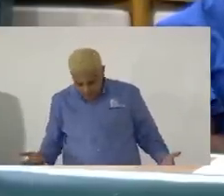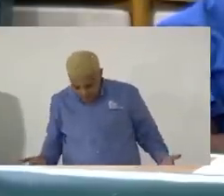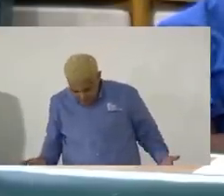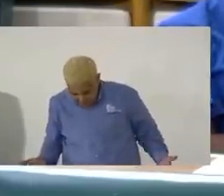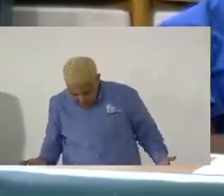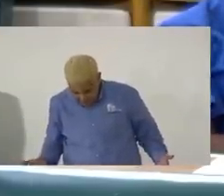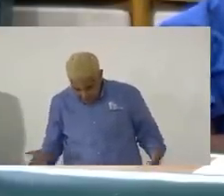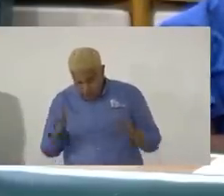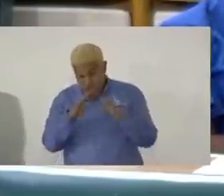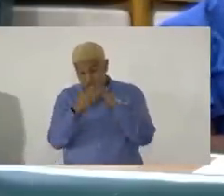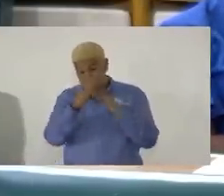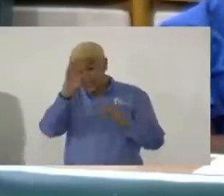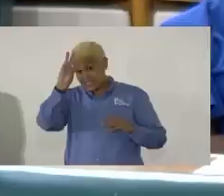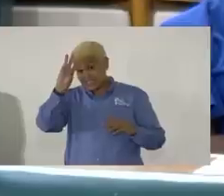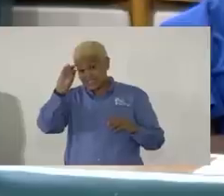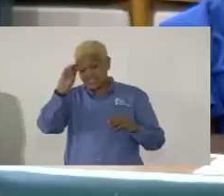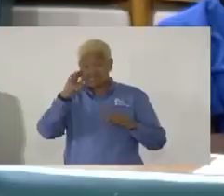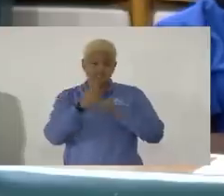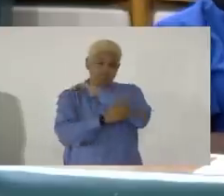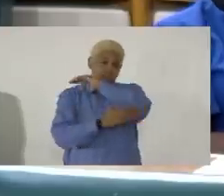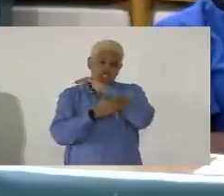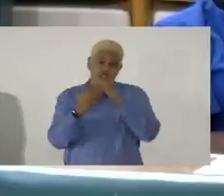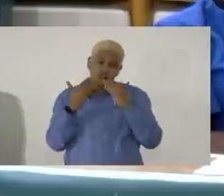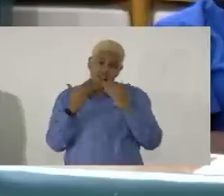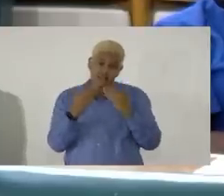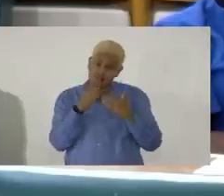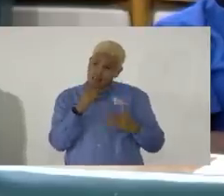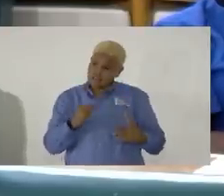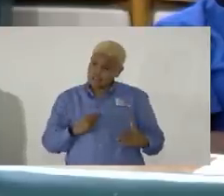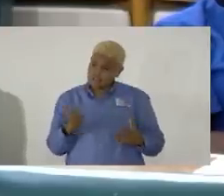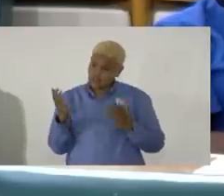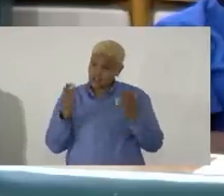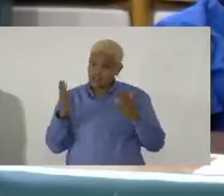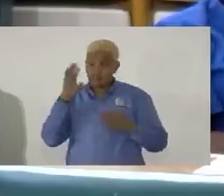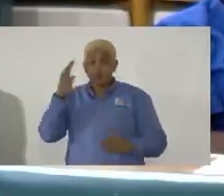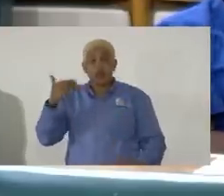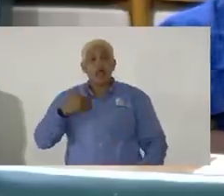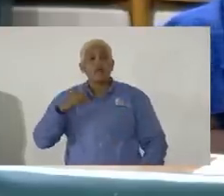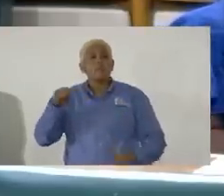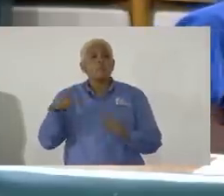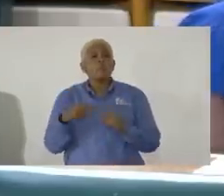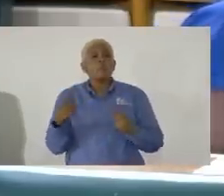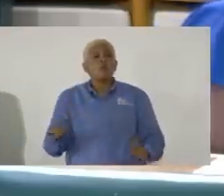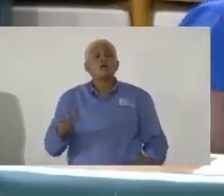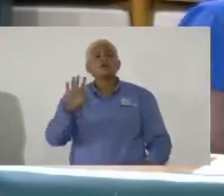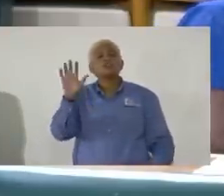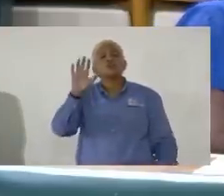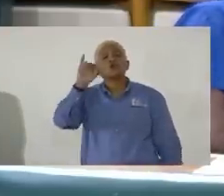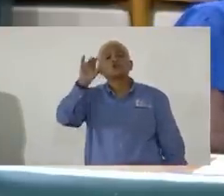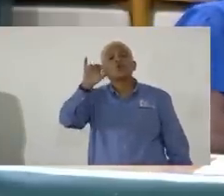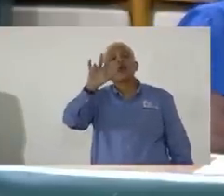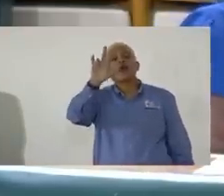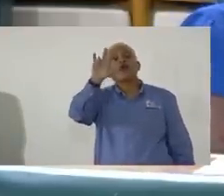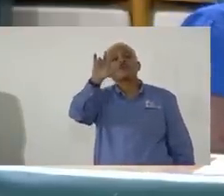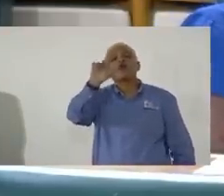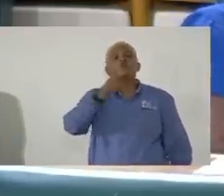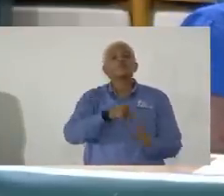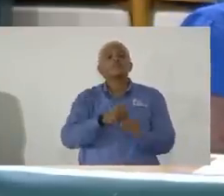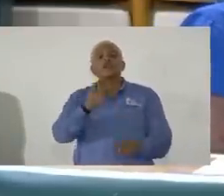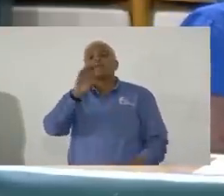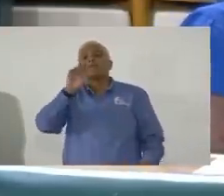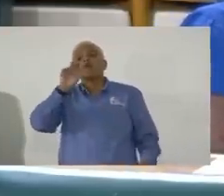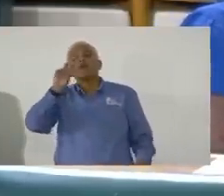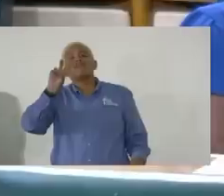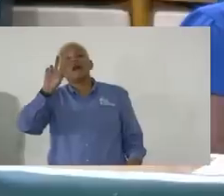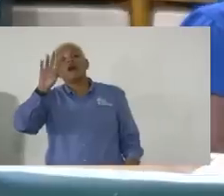The Jamaica 60 National Thanksgiving Service will be held on Sunday, July 31 at Boulevard